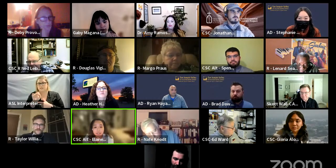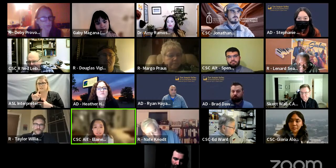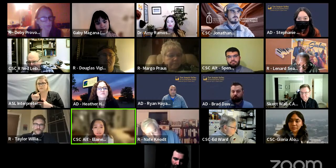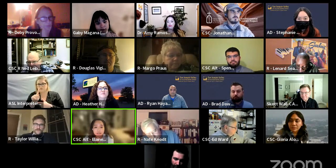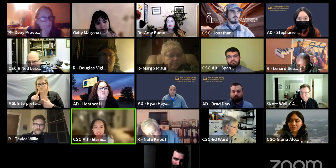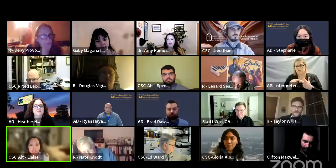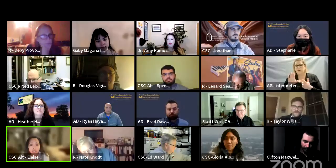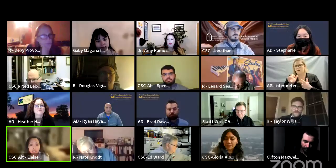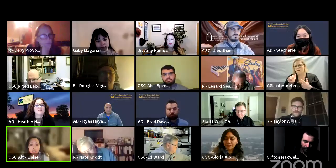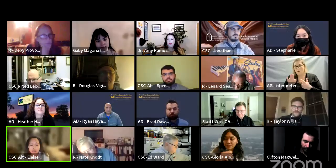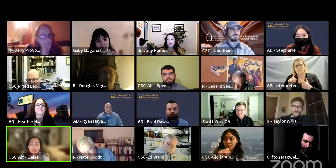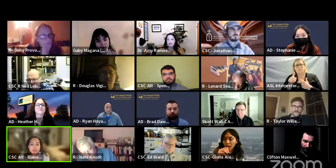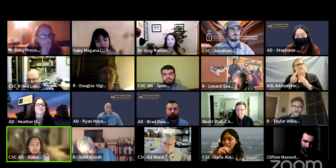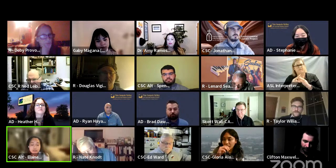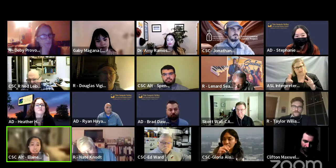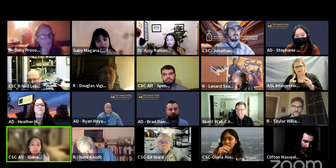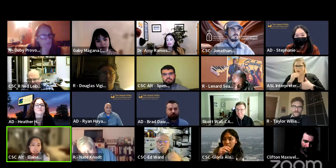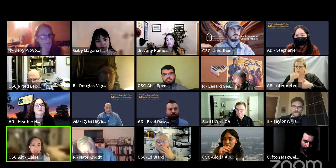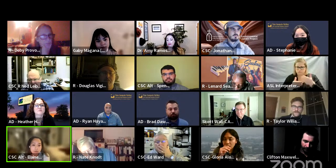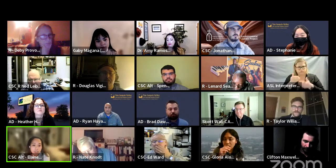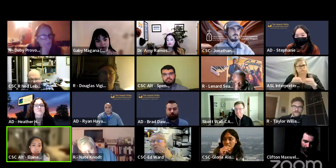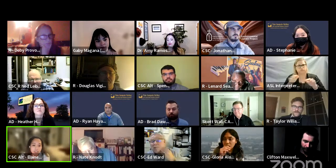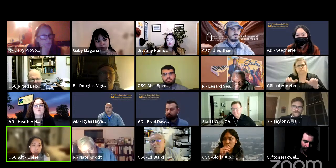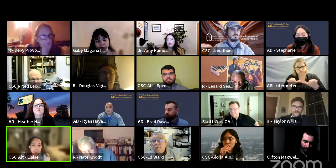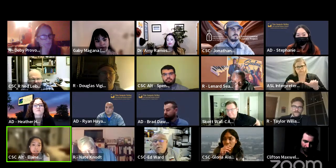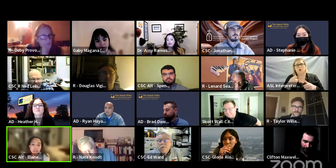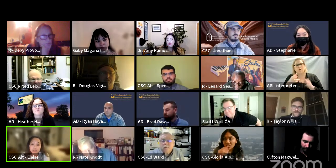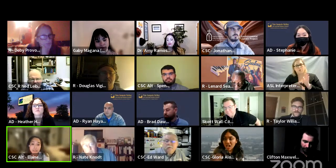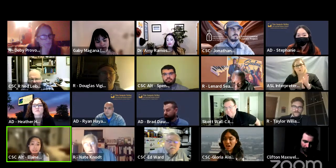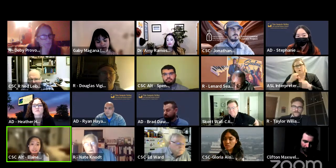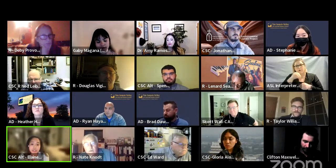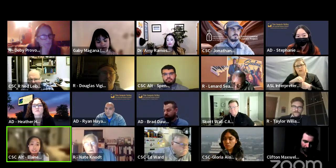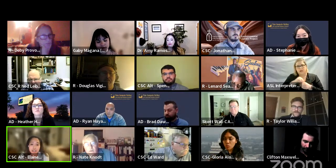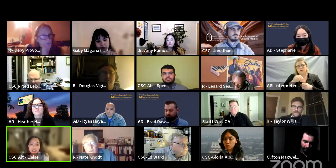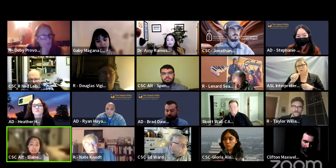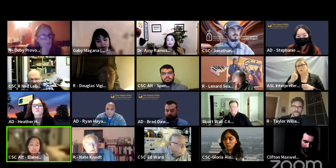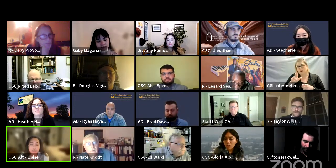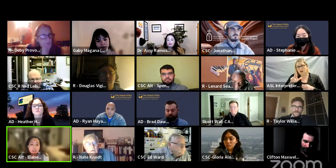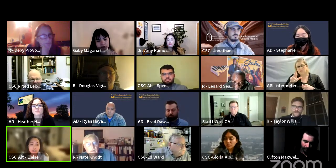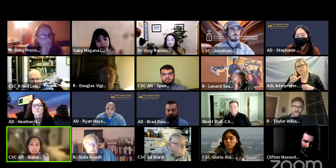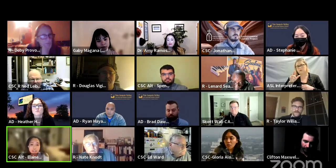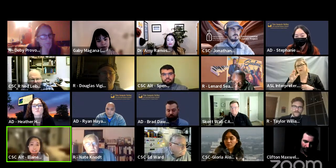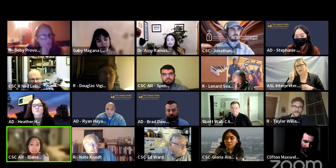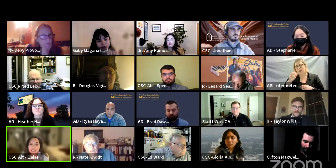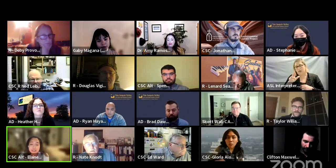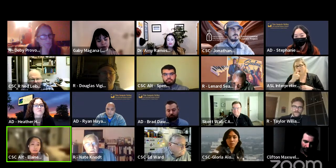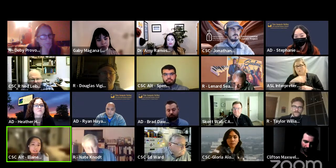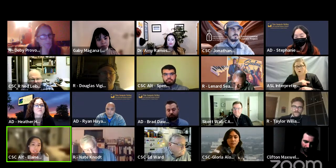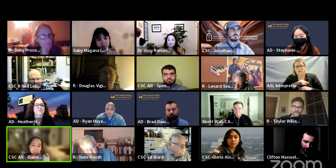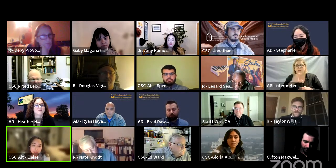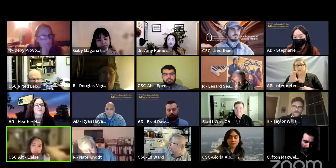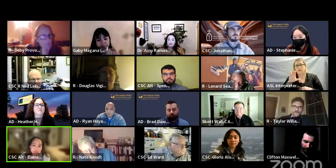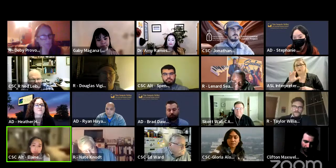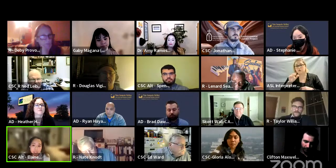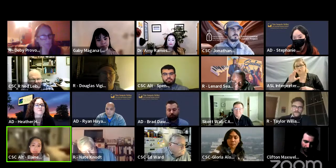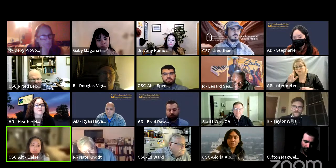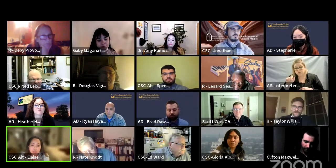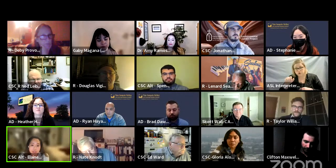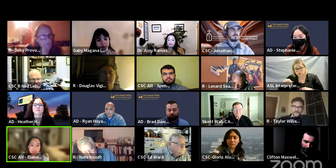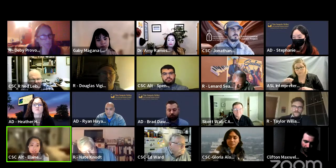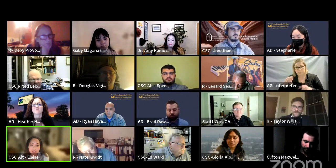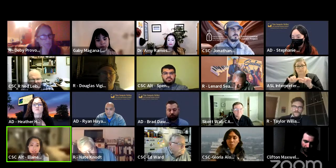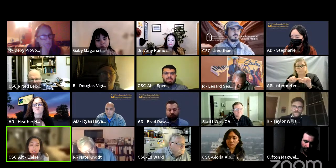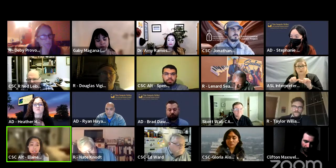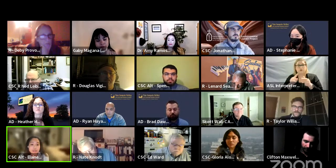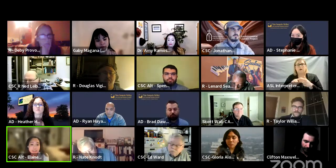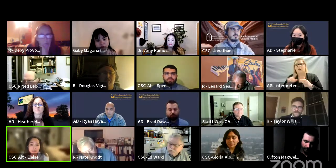quite productive. We reviewed the indoor air quality Serp measure and learned about existing weatherization programs